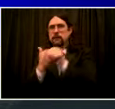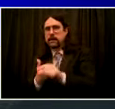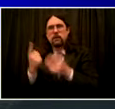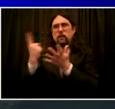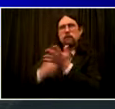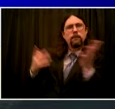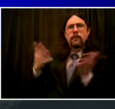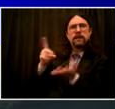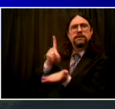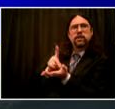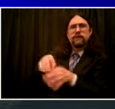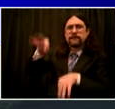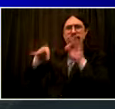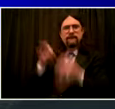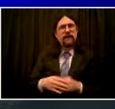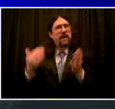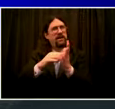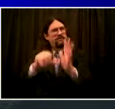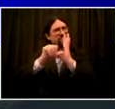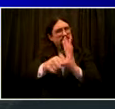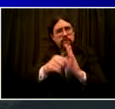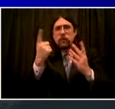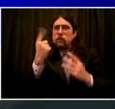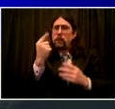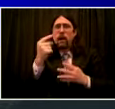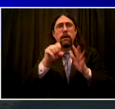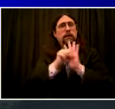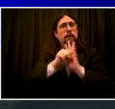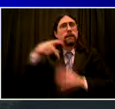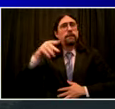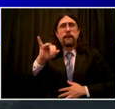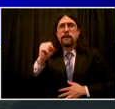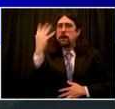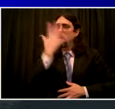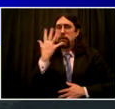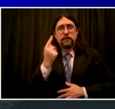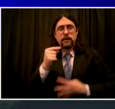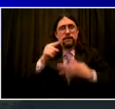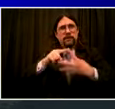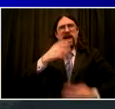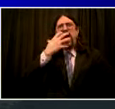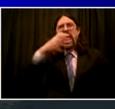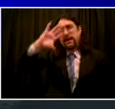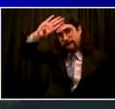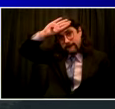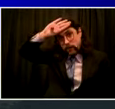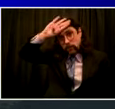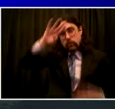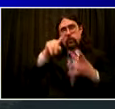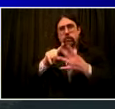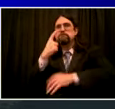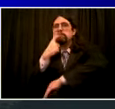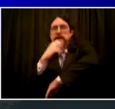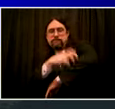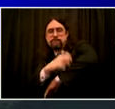rash, abdominal pain, vomiting. Those problems, even one of them could